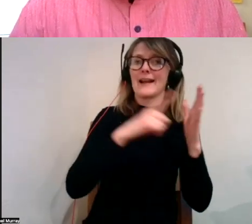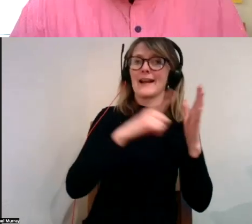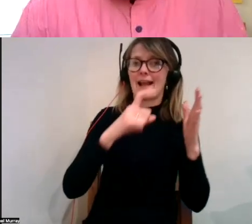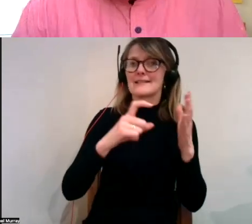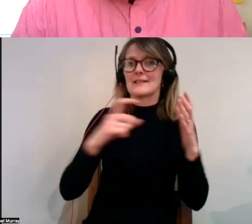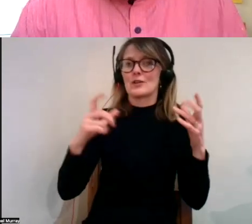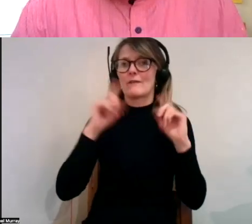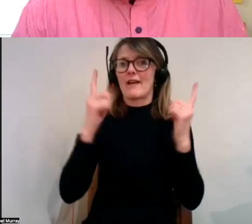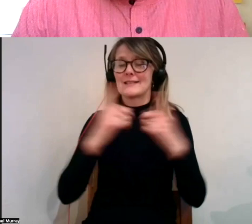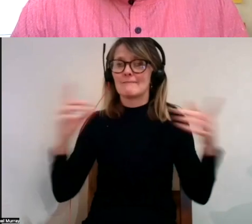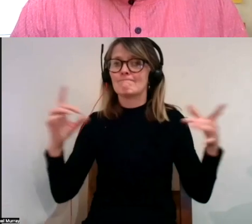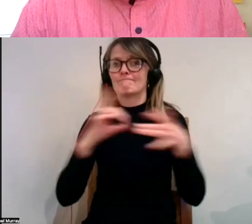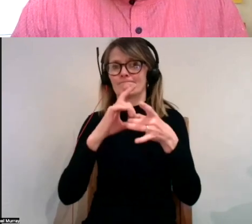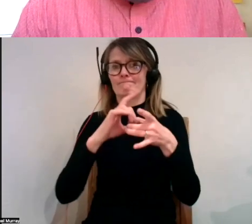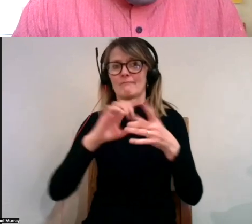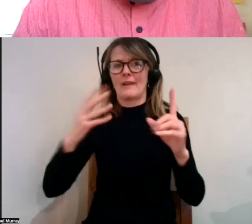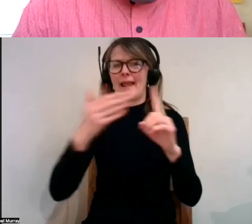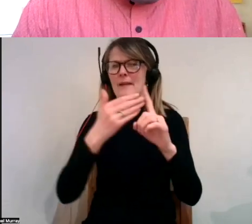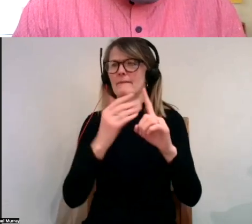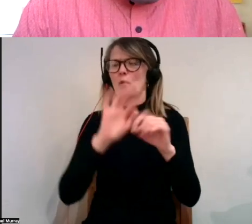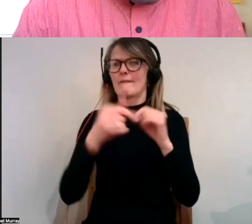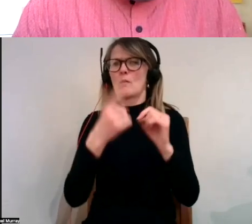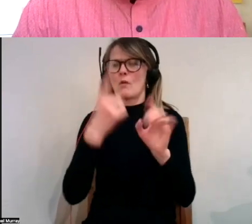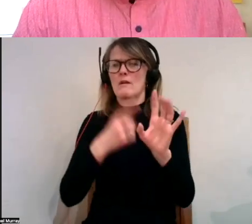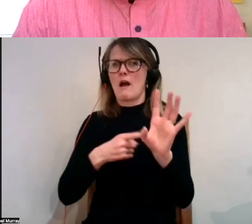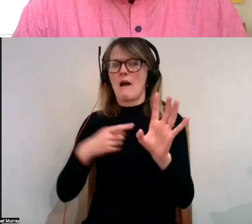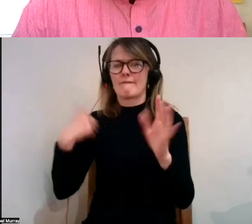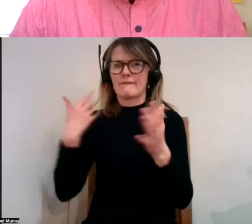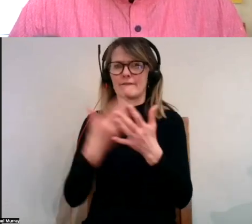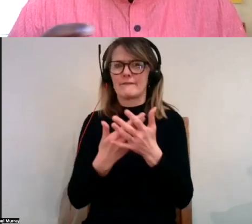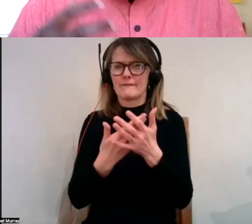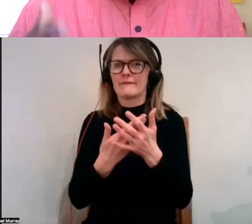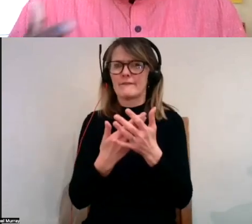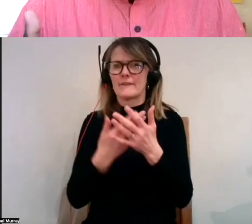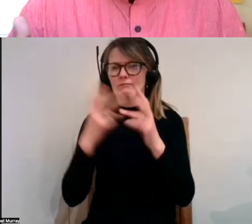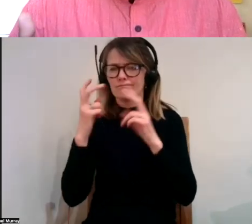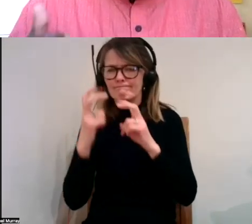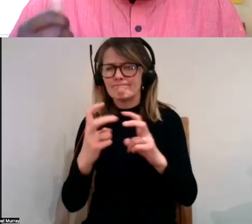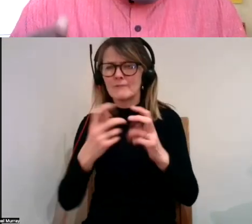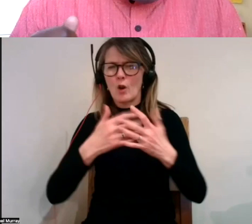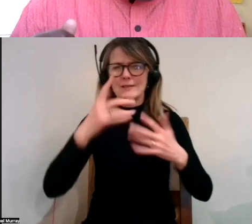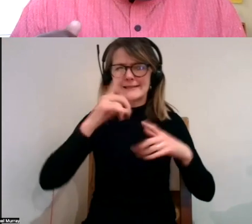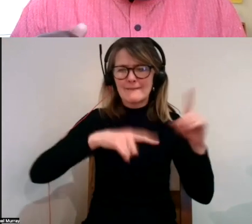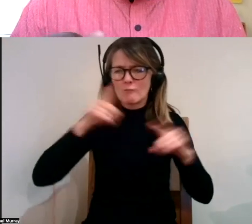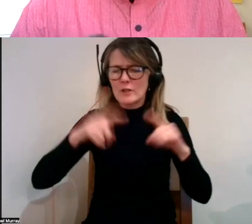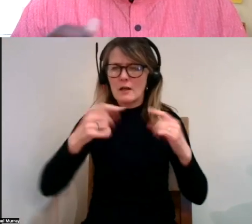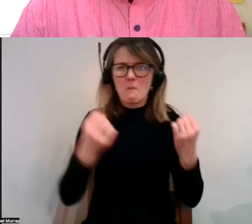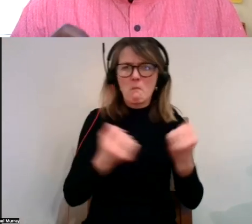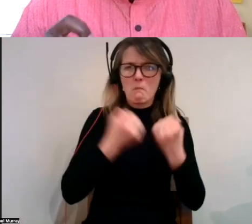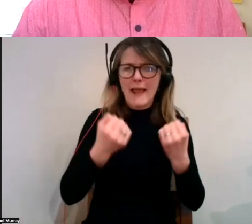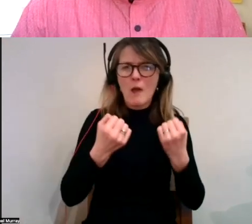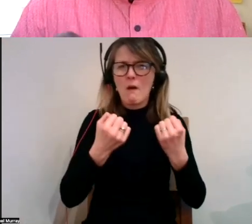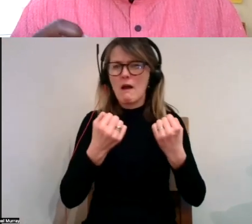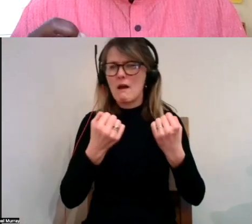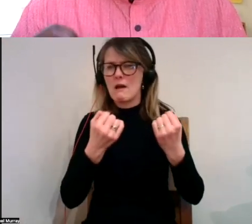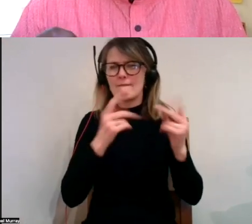aim has been in the past year and a half is to explore the many forms of power that shapes